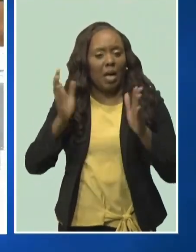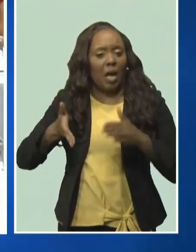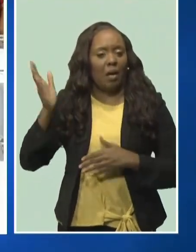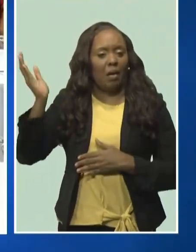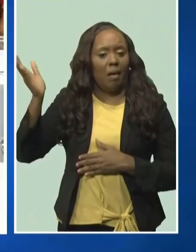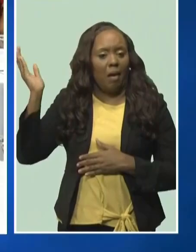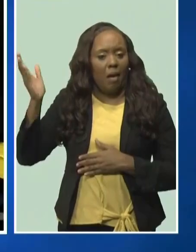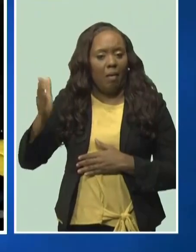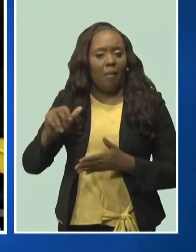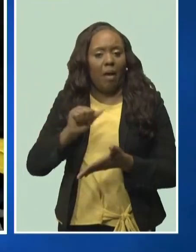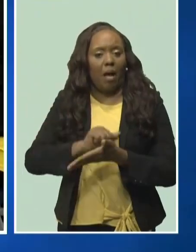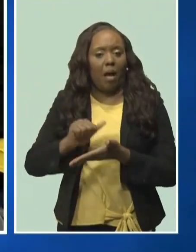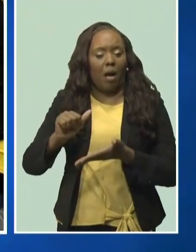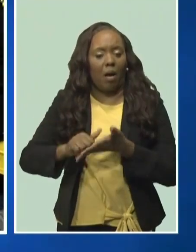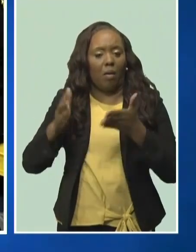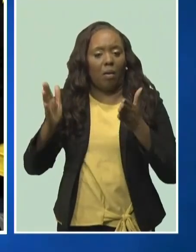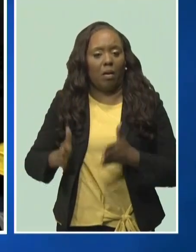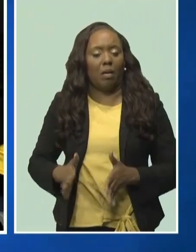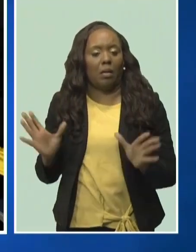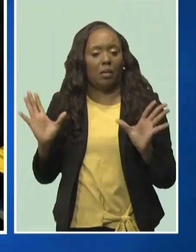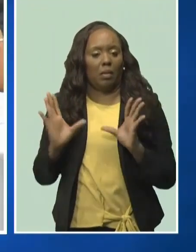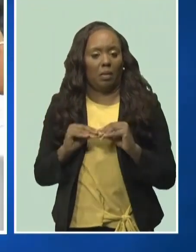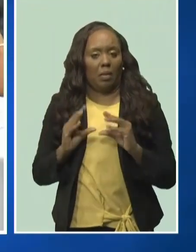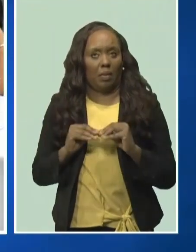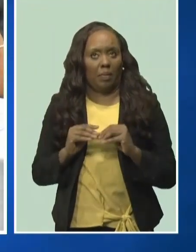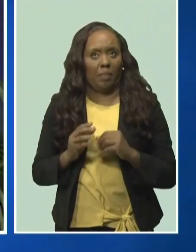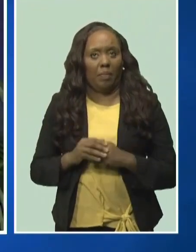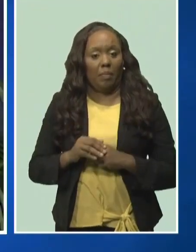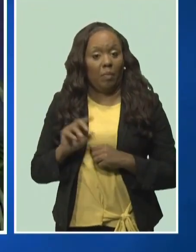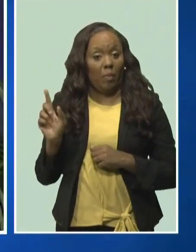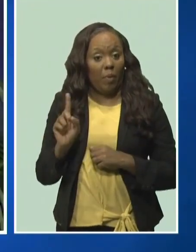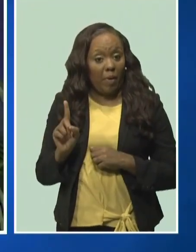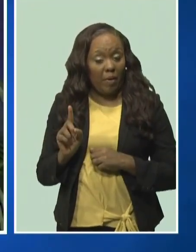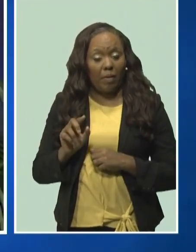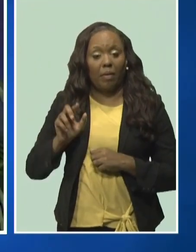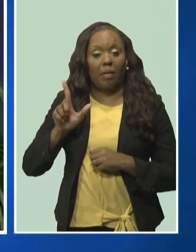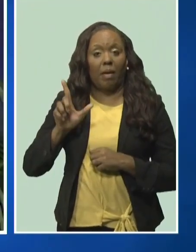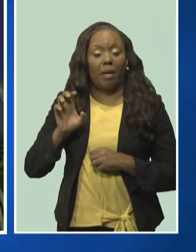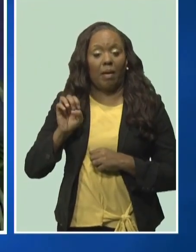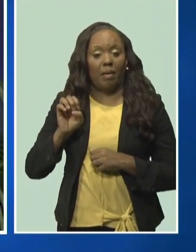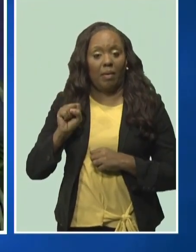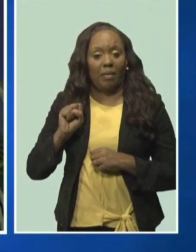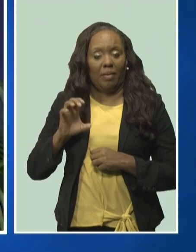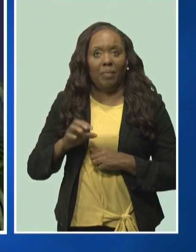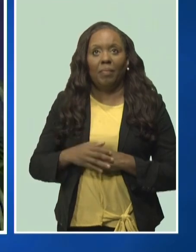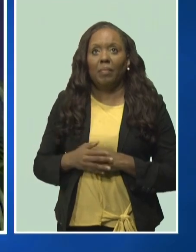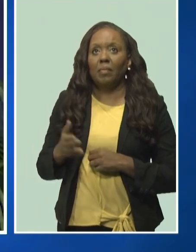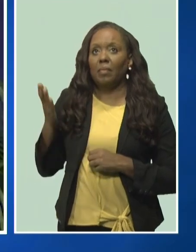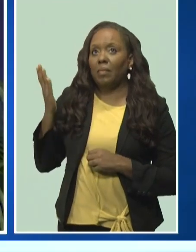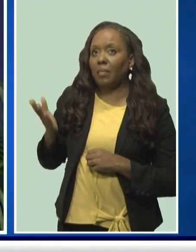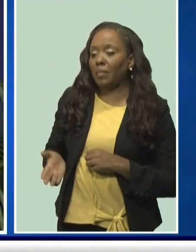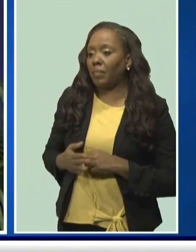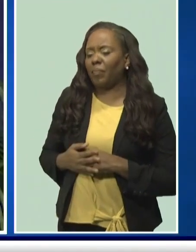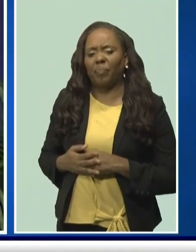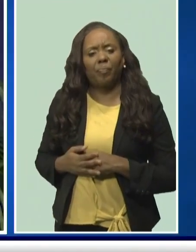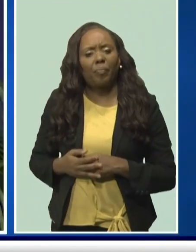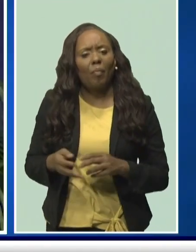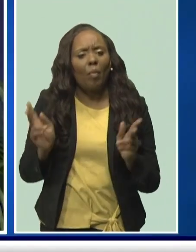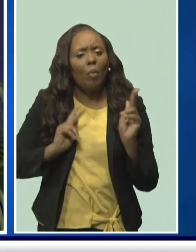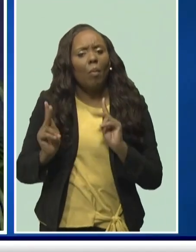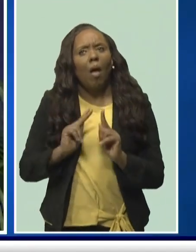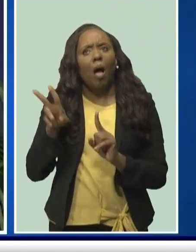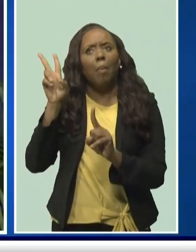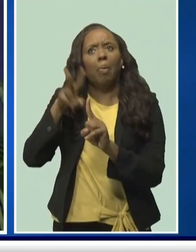at the Lord Erskine Sandiford Centre. The notion that things come in and stay on anyone's